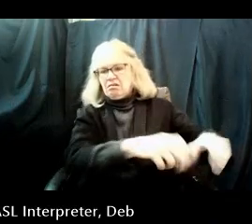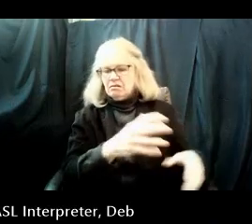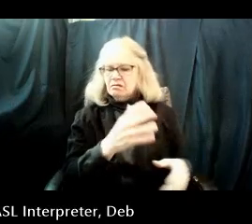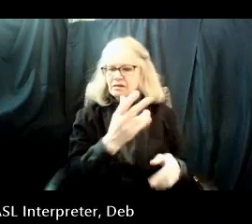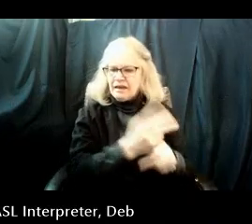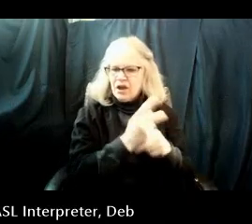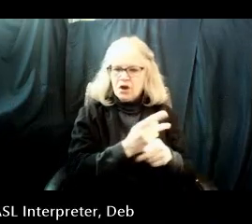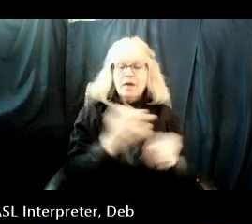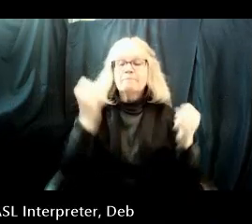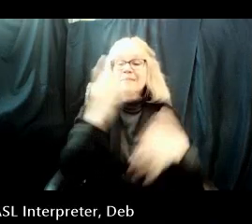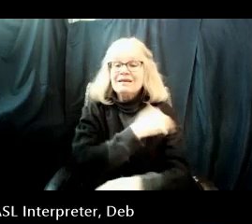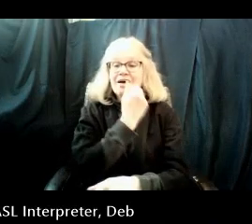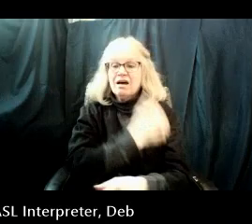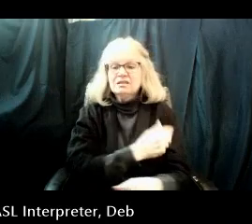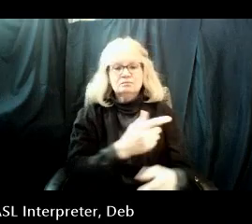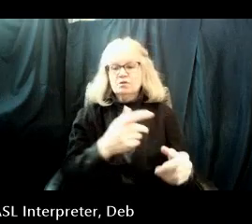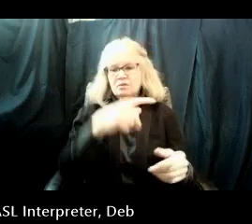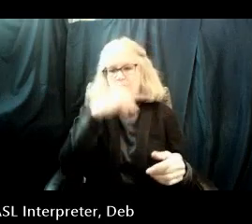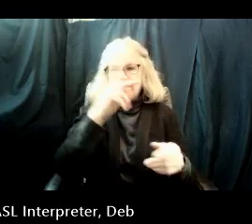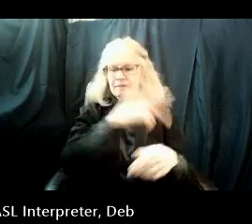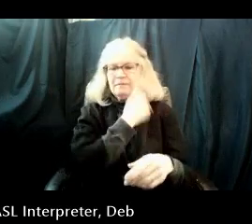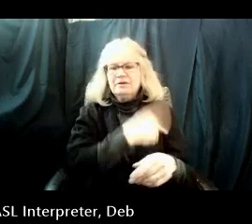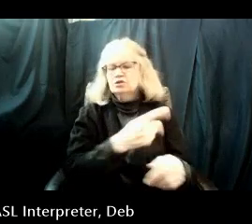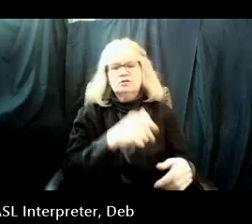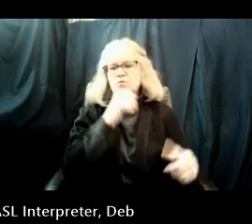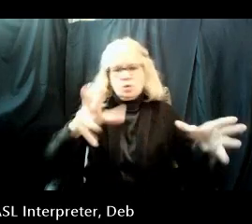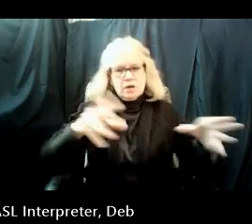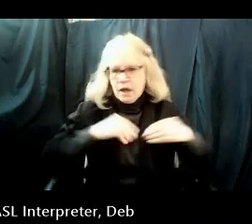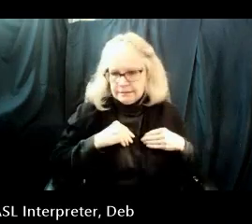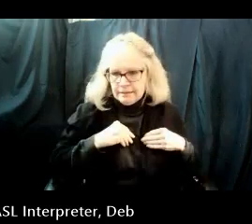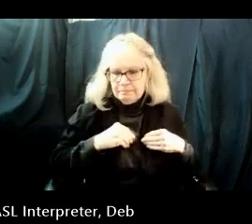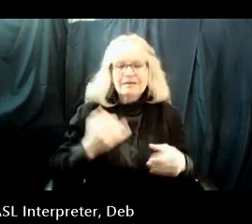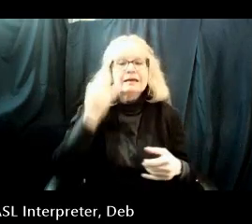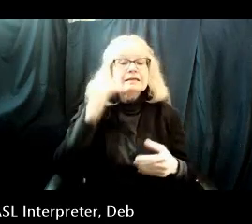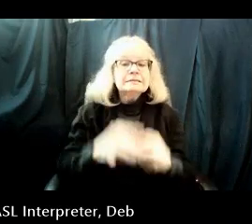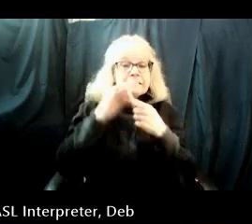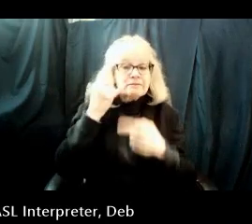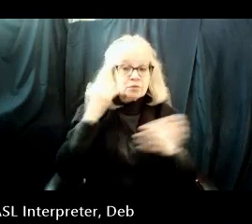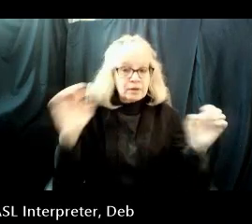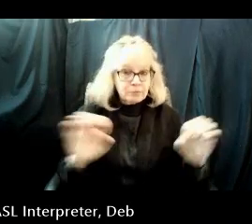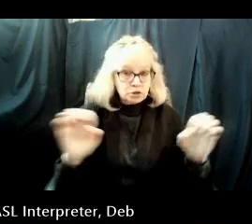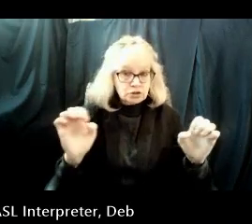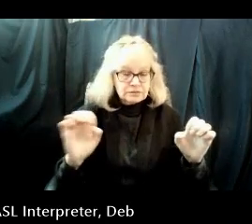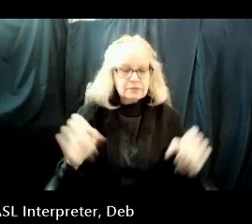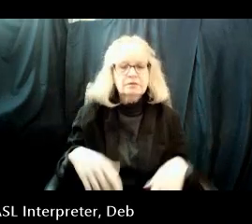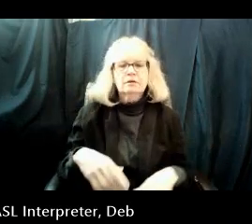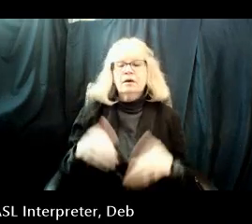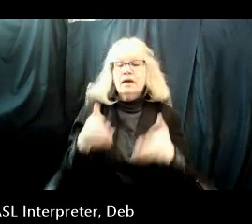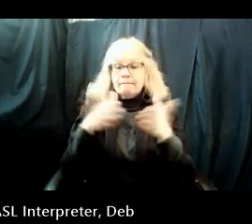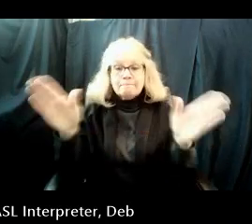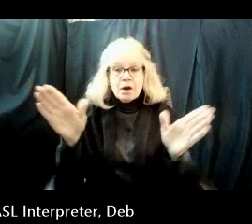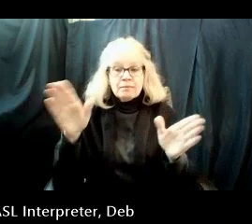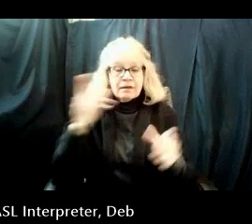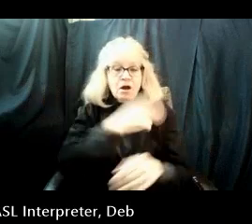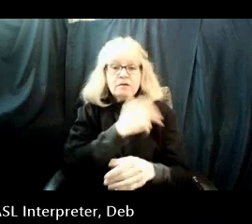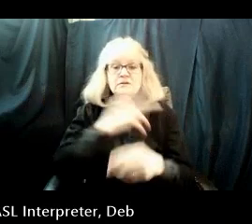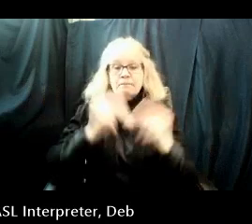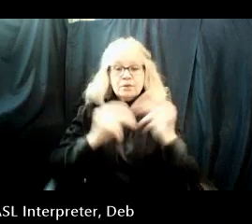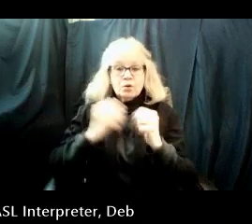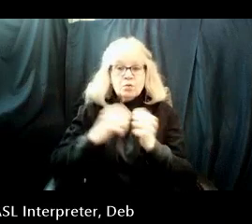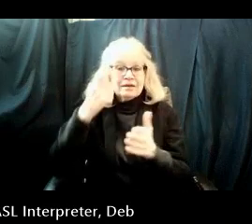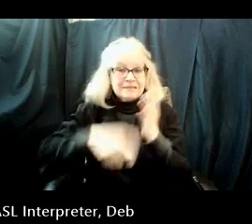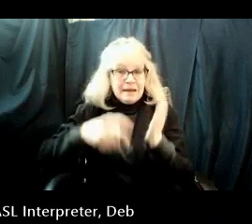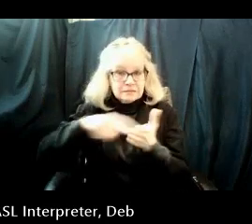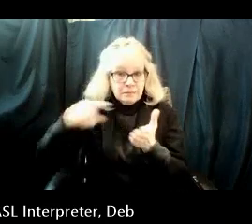prohibited admitting Black patients except for emergencies, and public hospitals that were built with taxpayer dollars